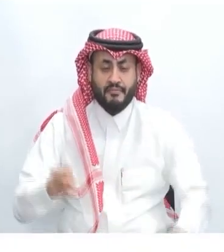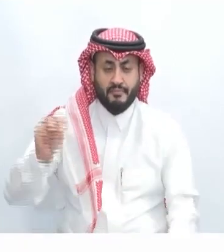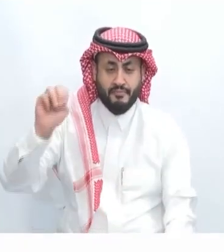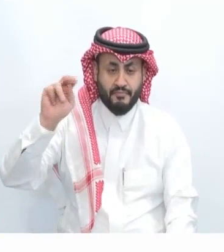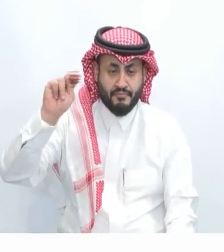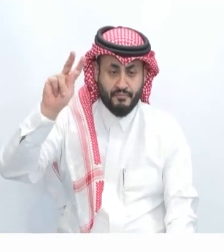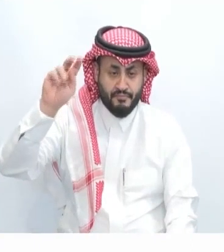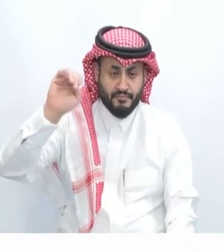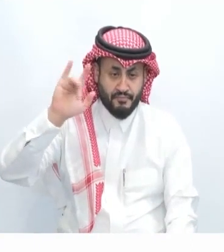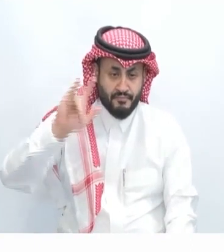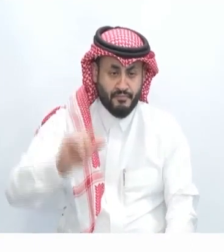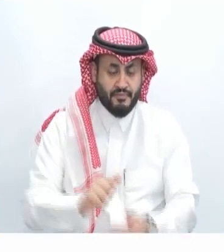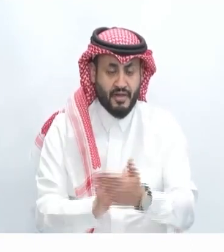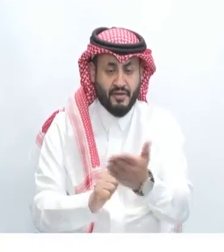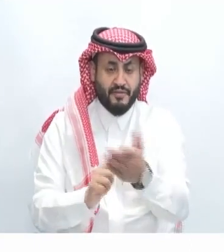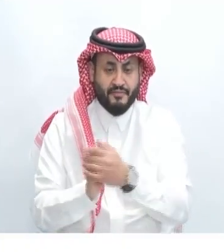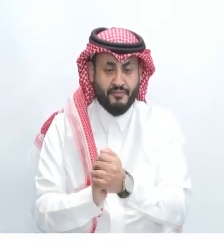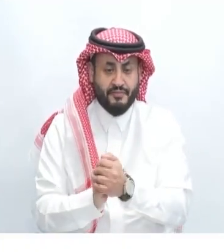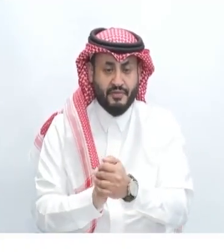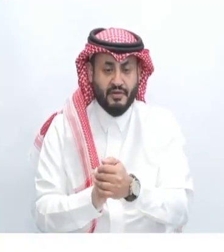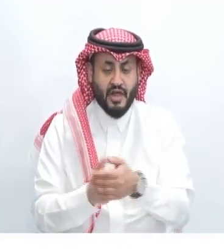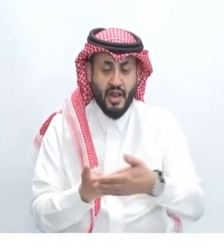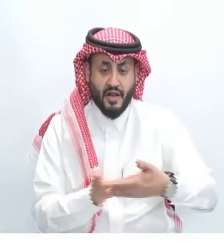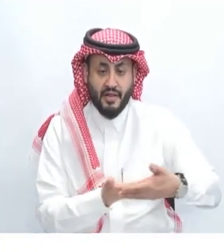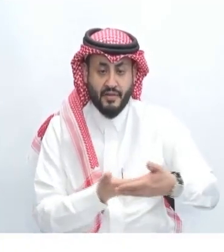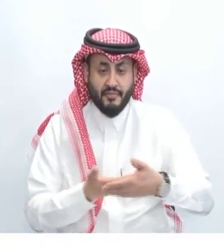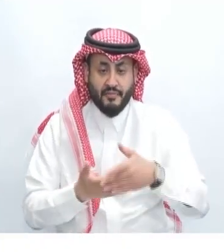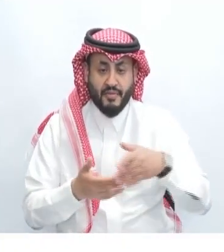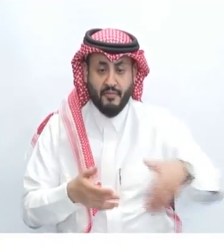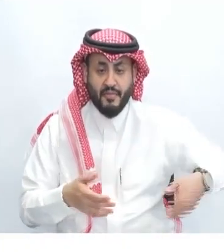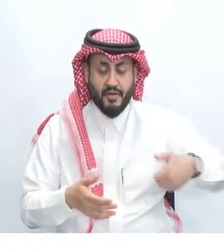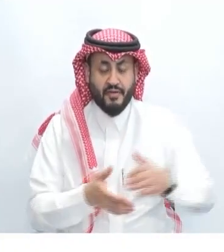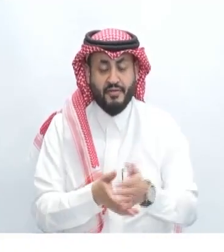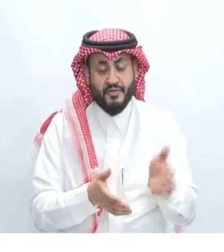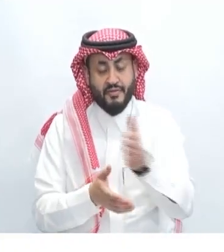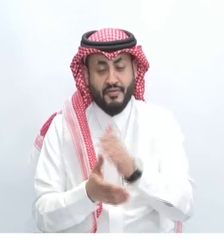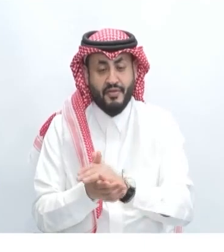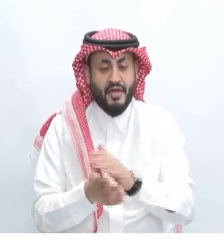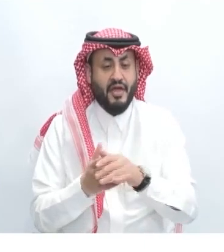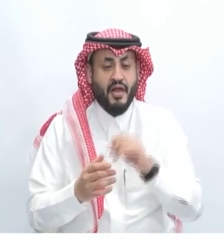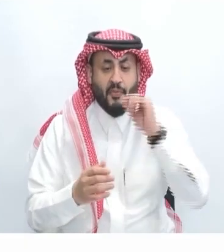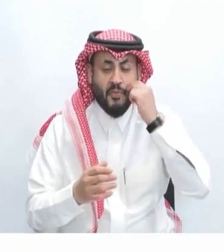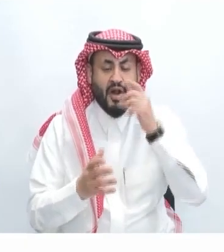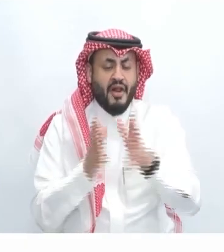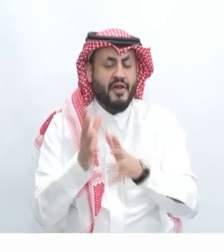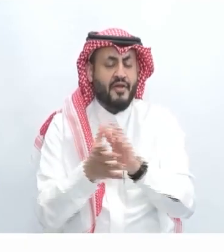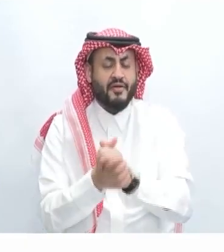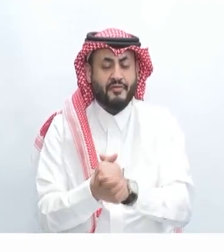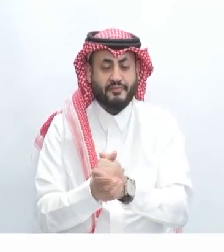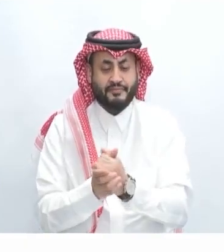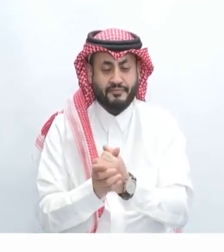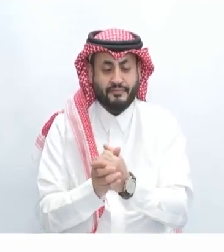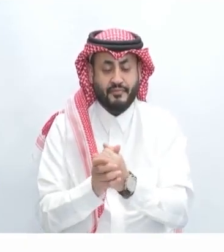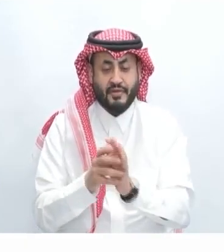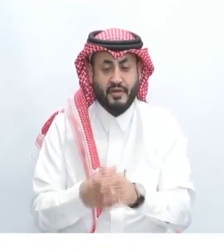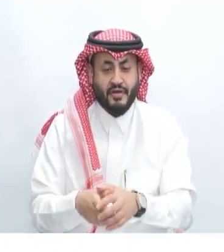Look, it's a baby monkey." And her brother described monkeys as, "Monkeys